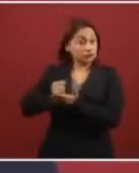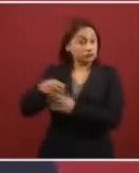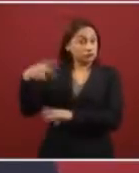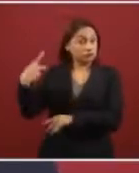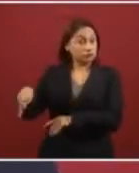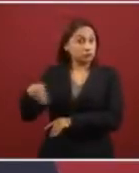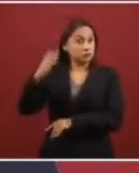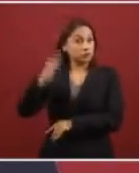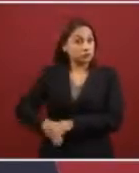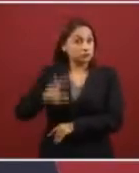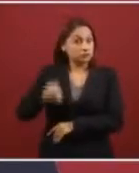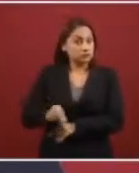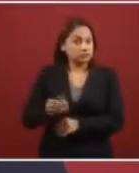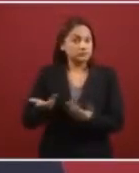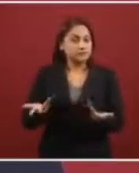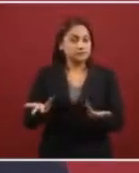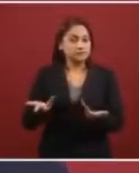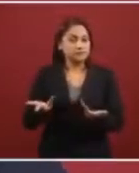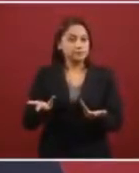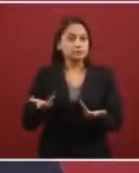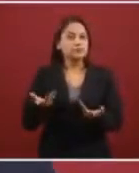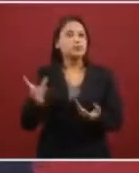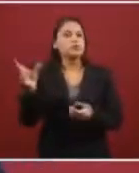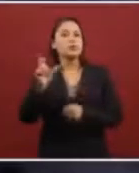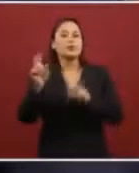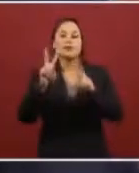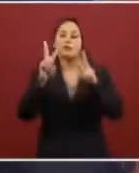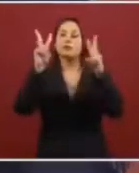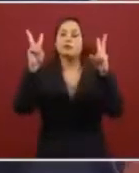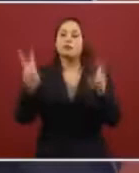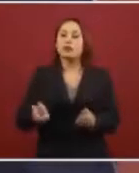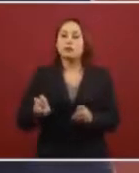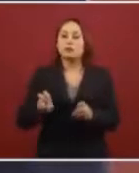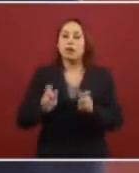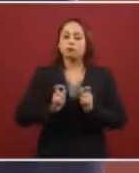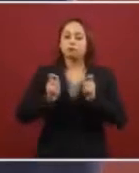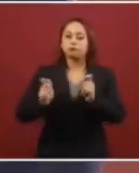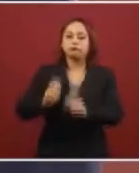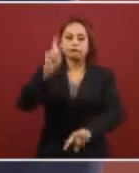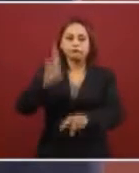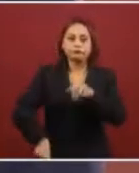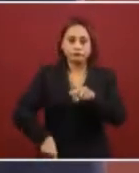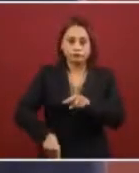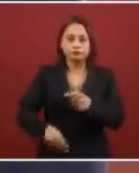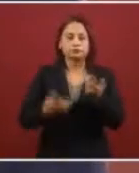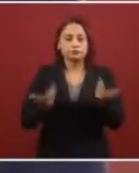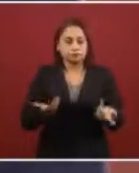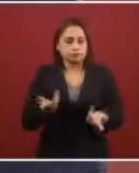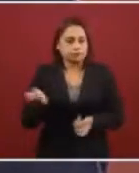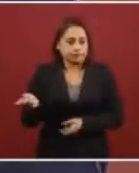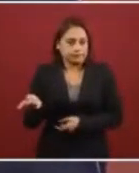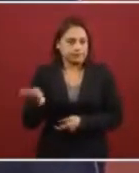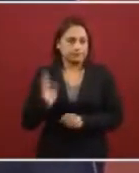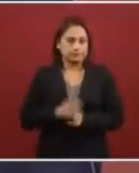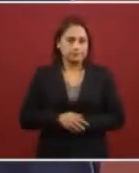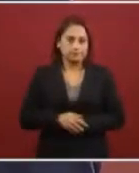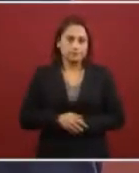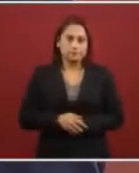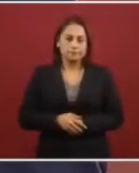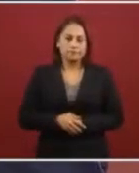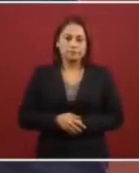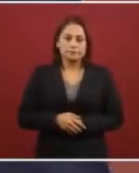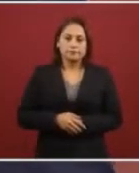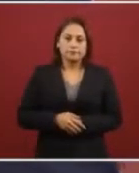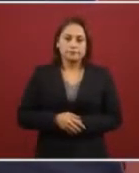the mandate. Y que quede muy claro que and no está let it be very clear a favor that they are not in